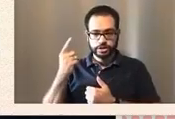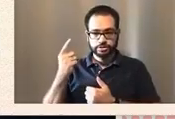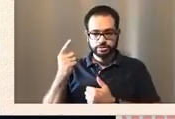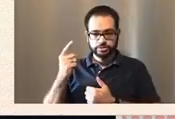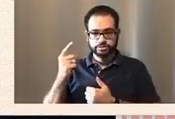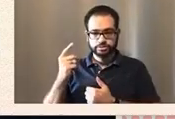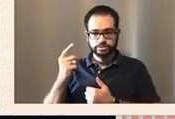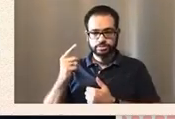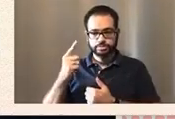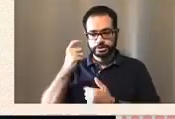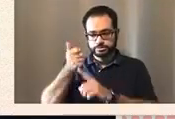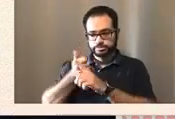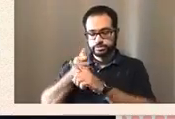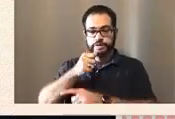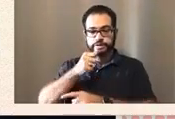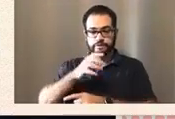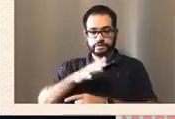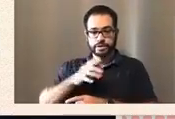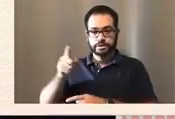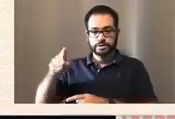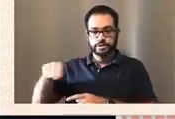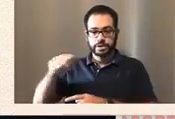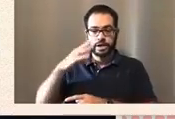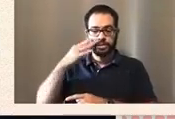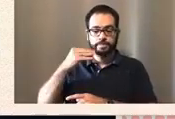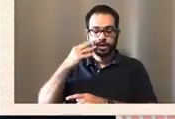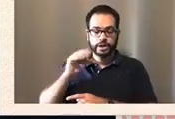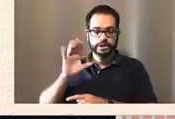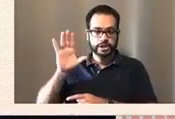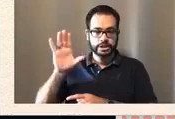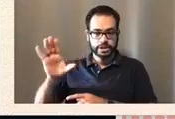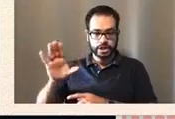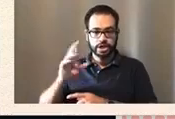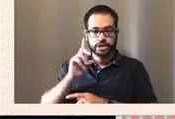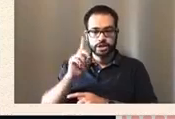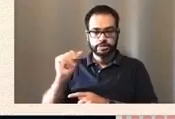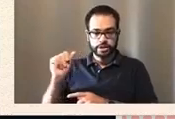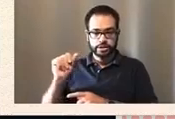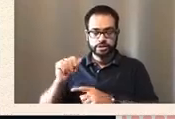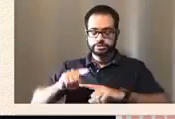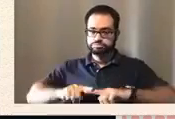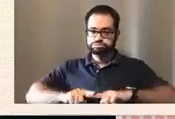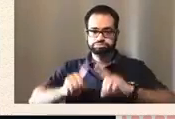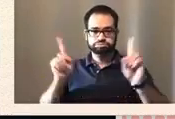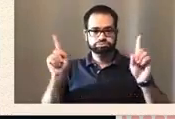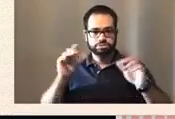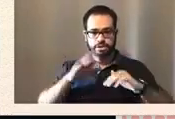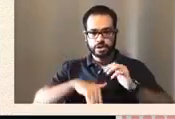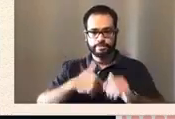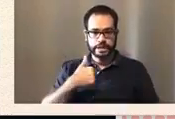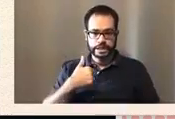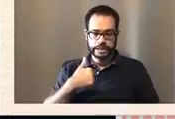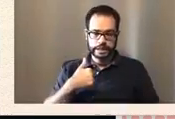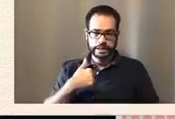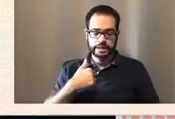they experience their disabilities very differently than I did as a male.